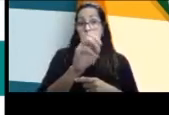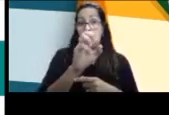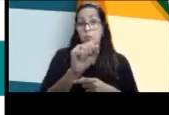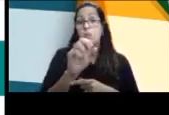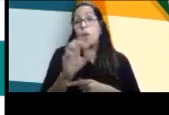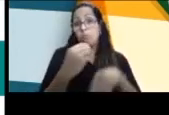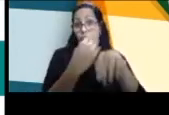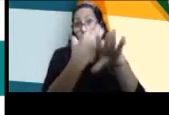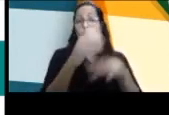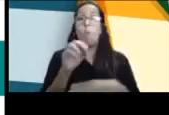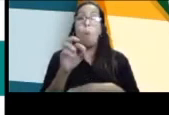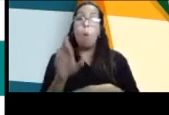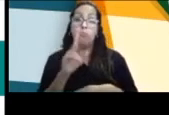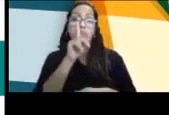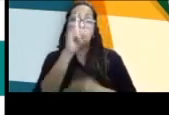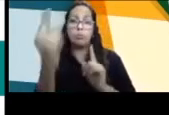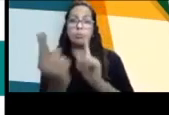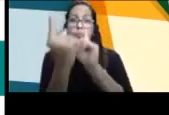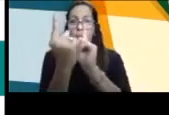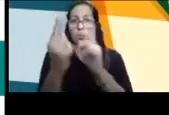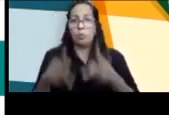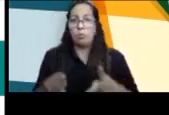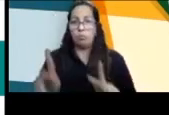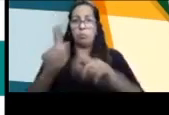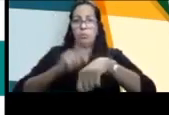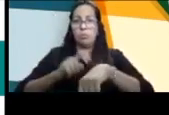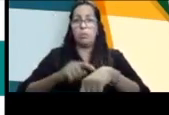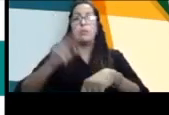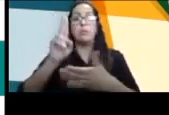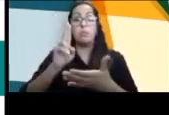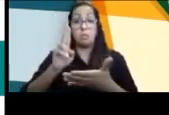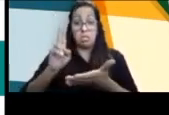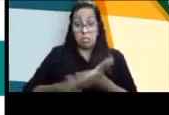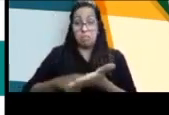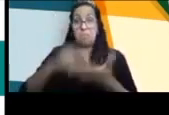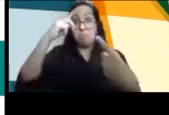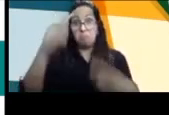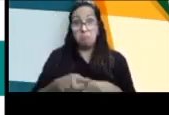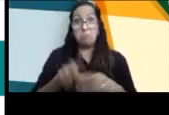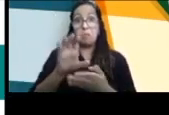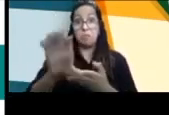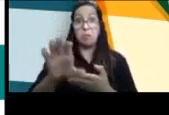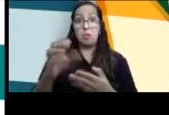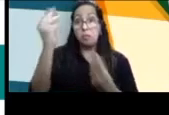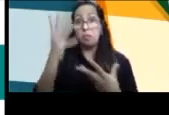when permissible and appropriate once contractors are awarded and we are notified.